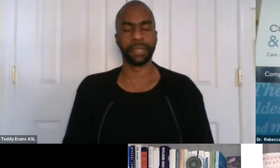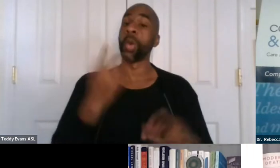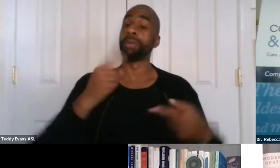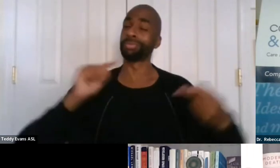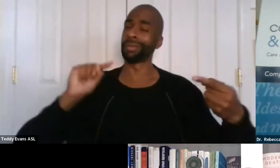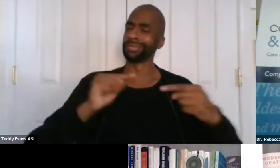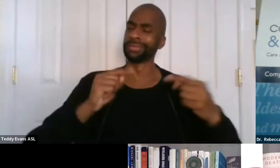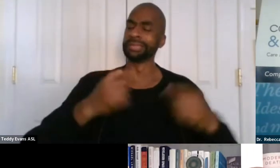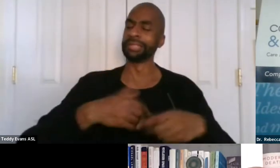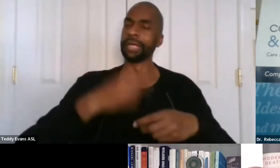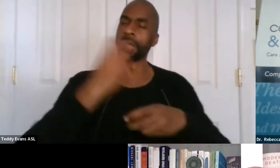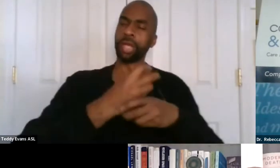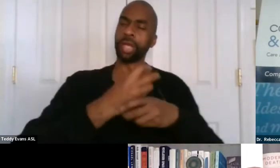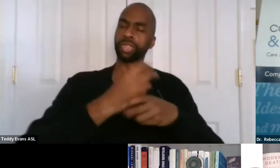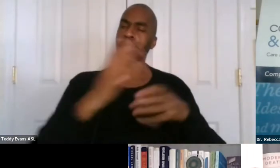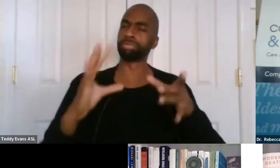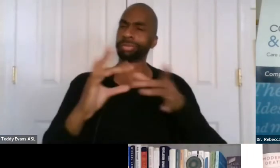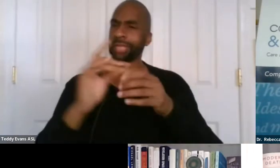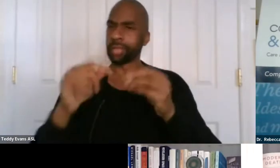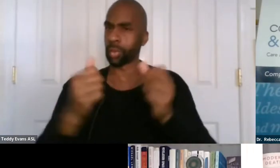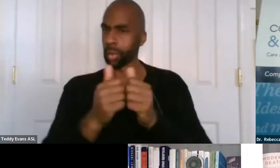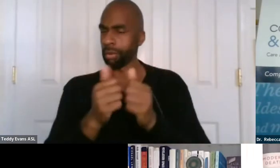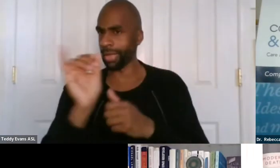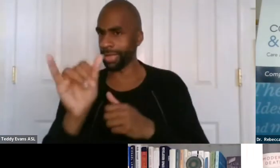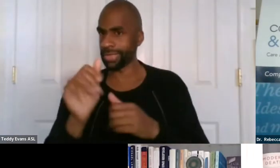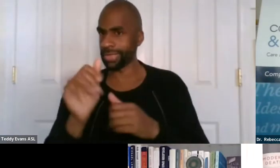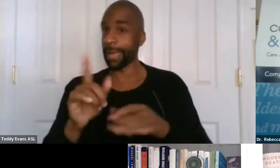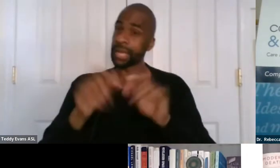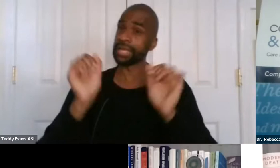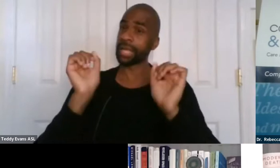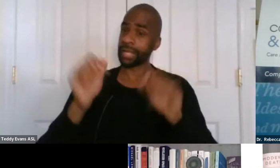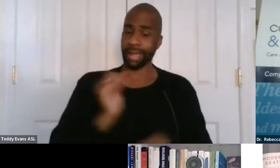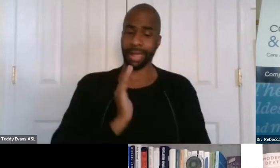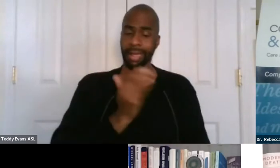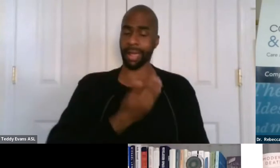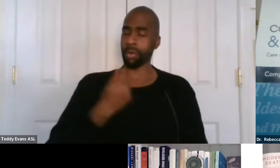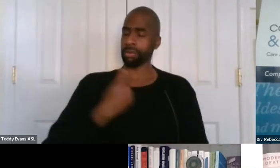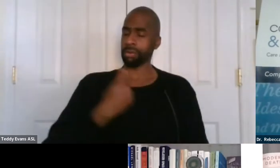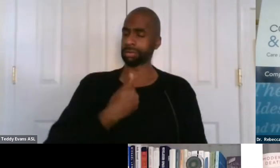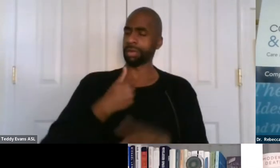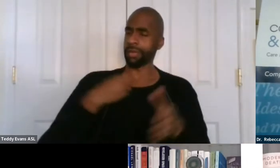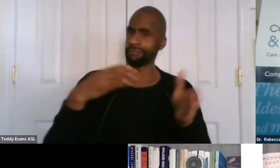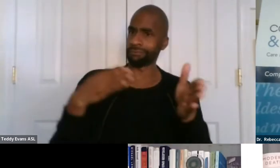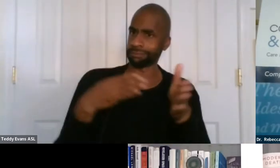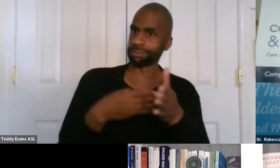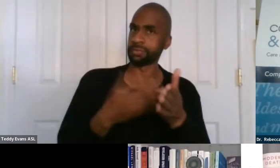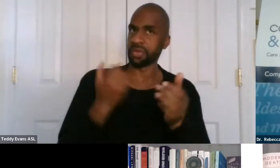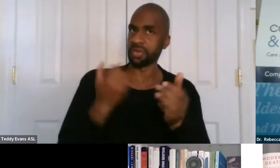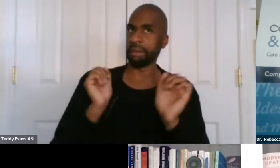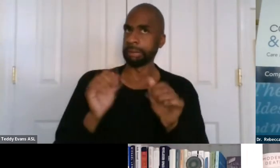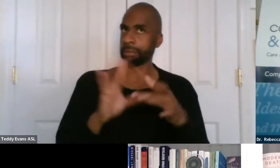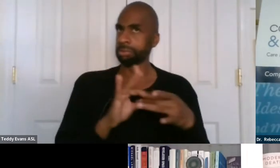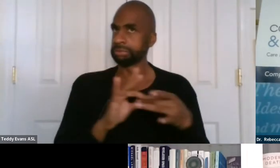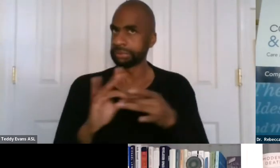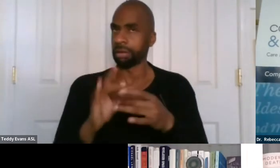some of our deepest prejudices and biases that are pervasive in society but are affecting all of us. And these